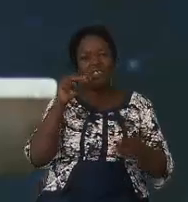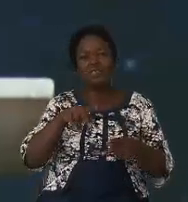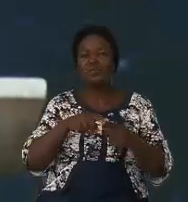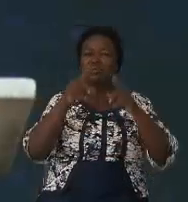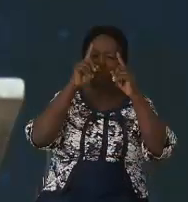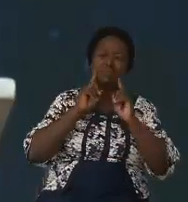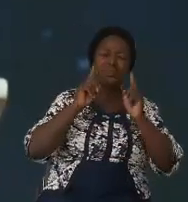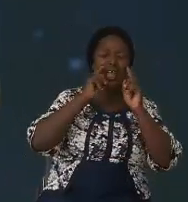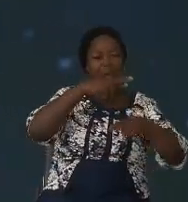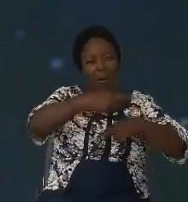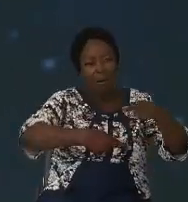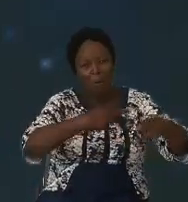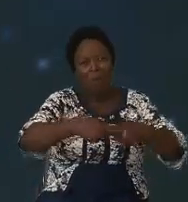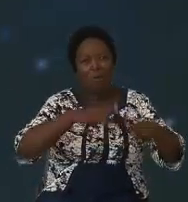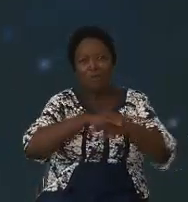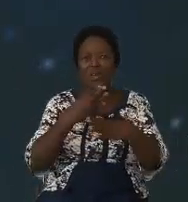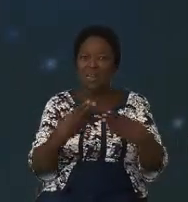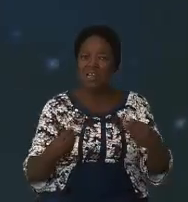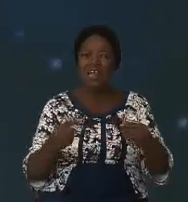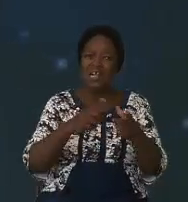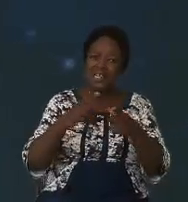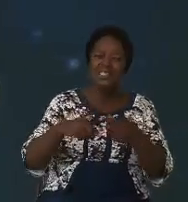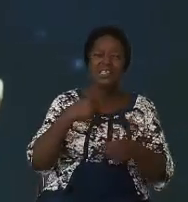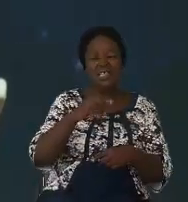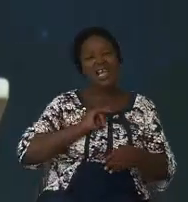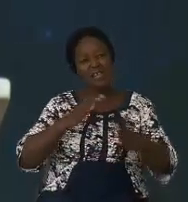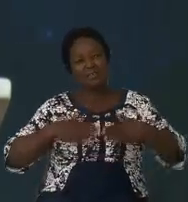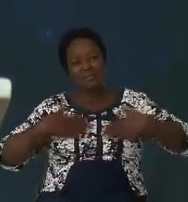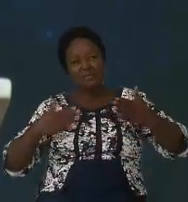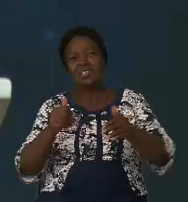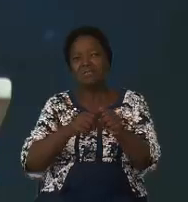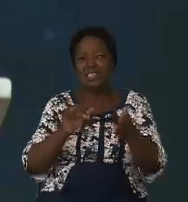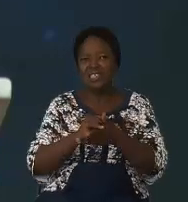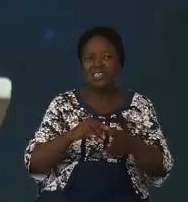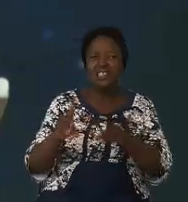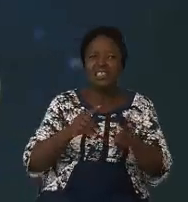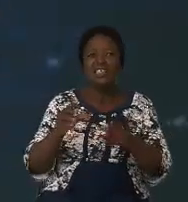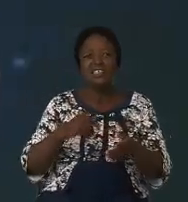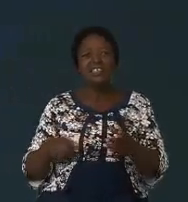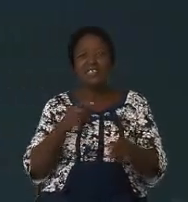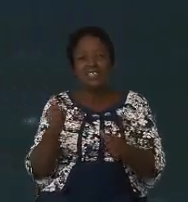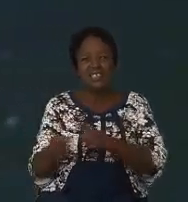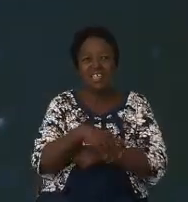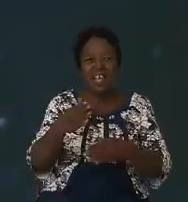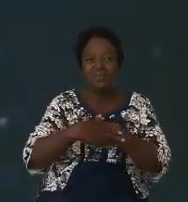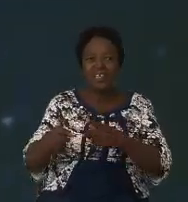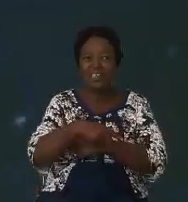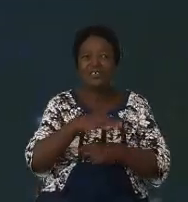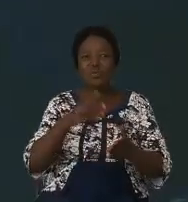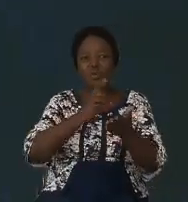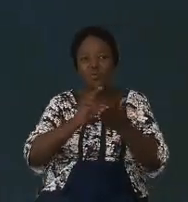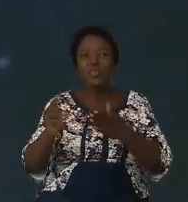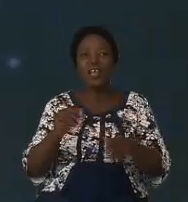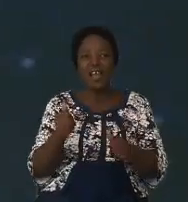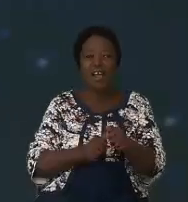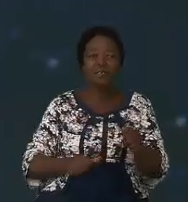him. He didn't have to cry, shed tears, roll on the ground. He didn't have to say and confess everything he did